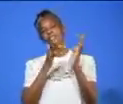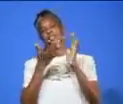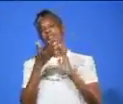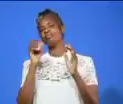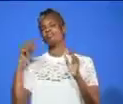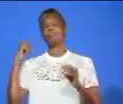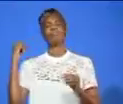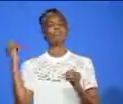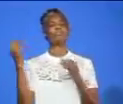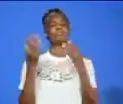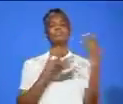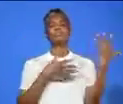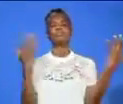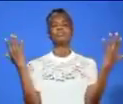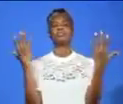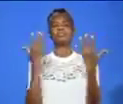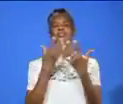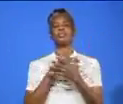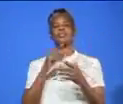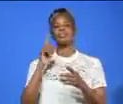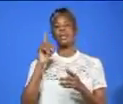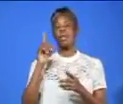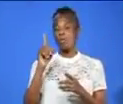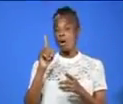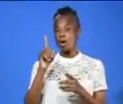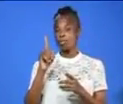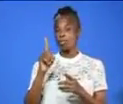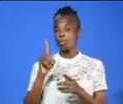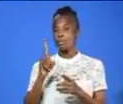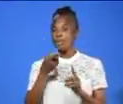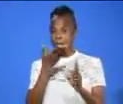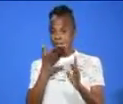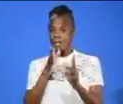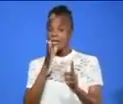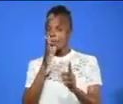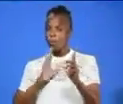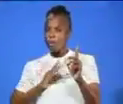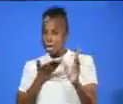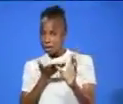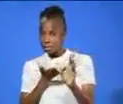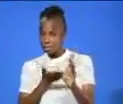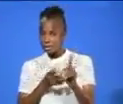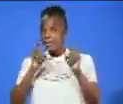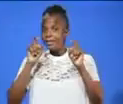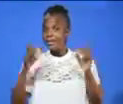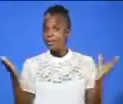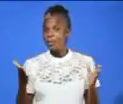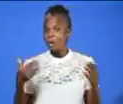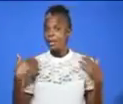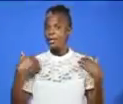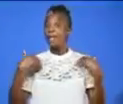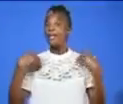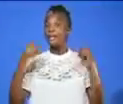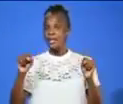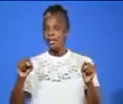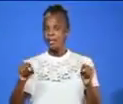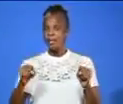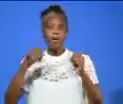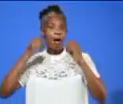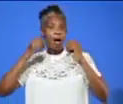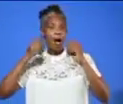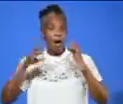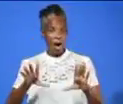hope. The woman, she needed healing of her